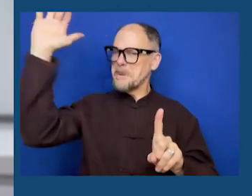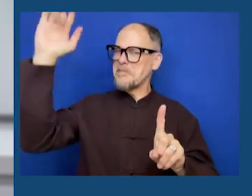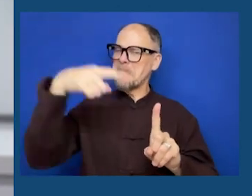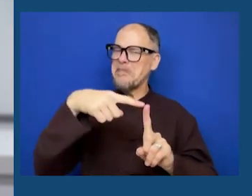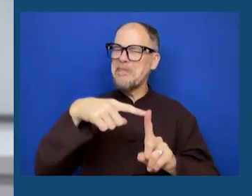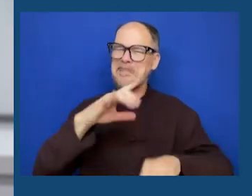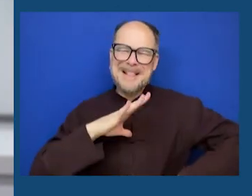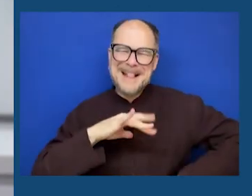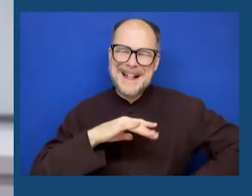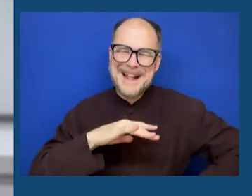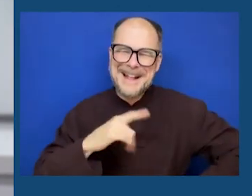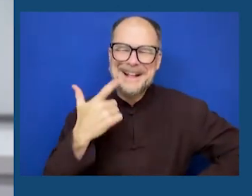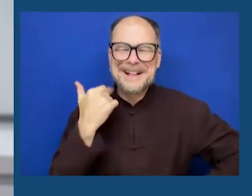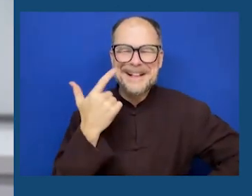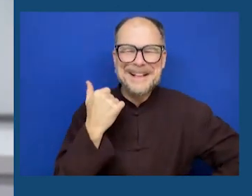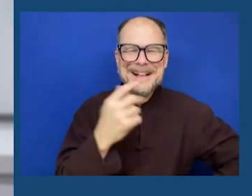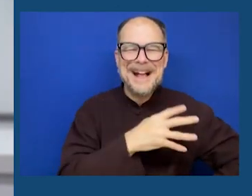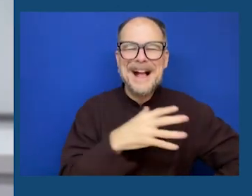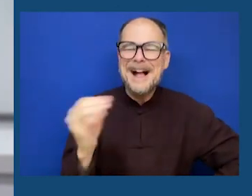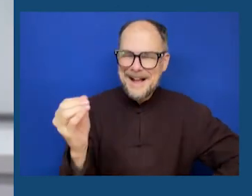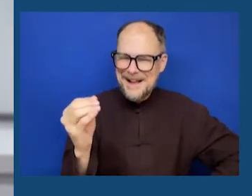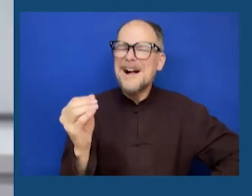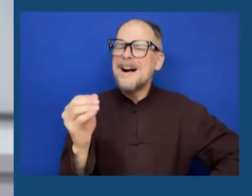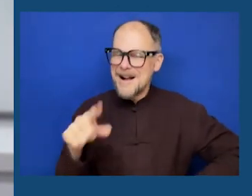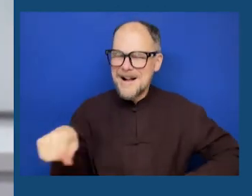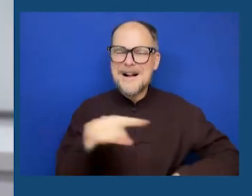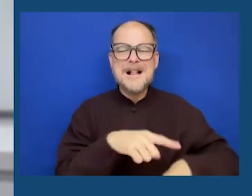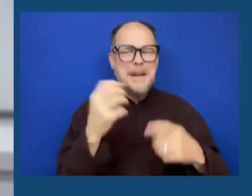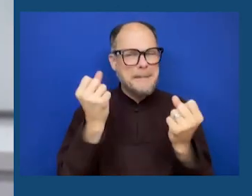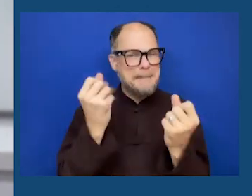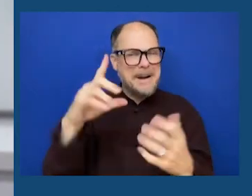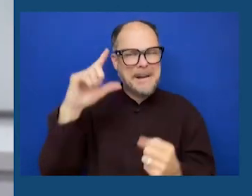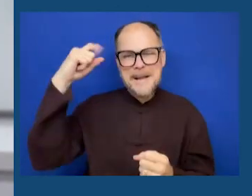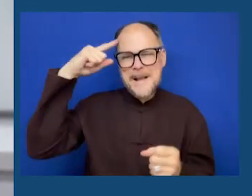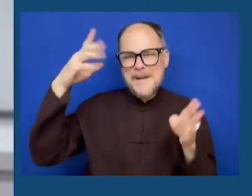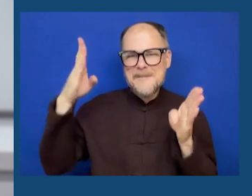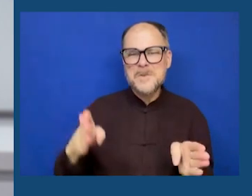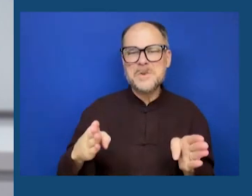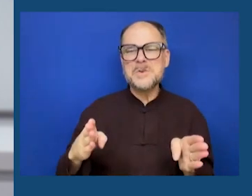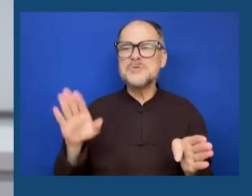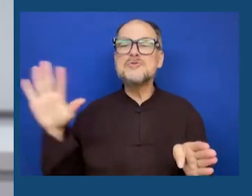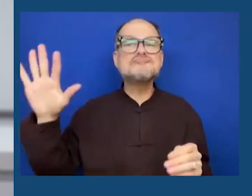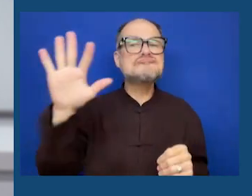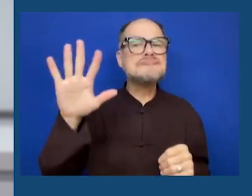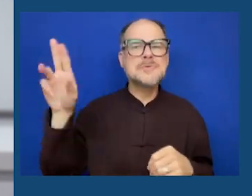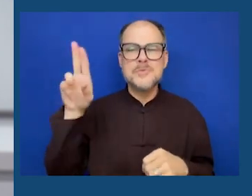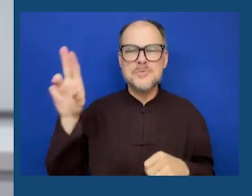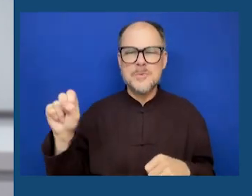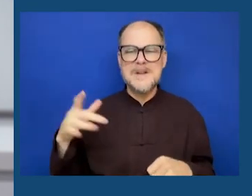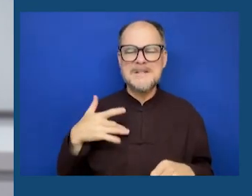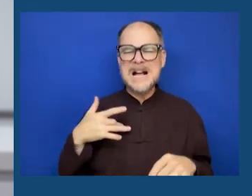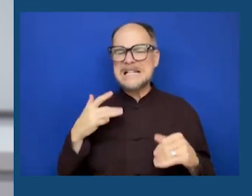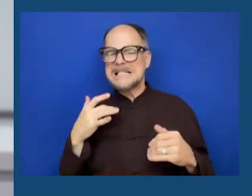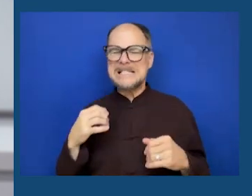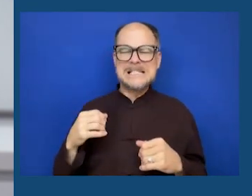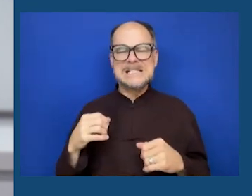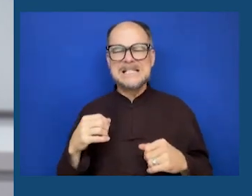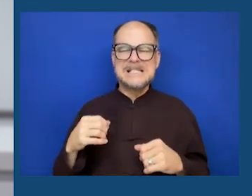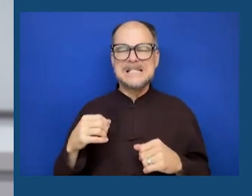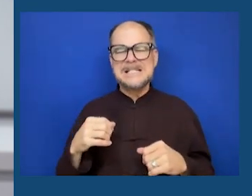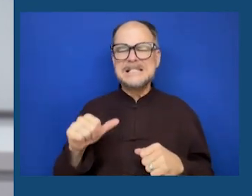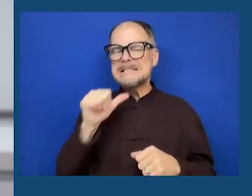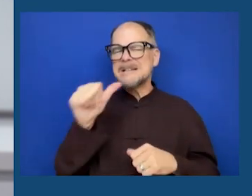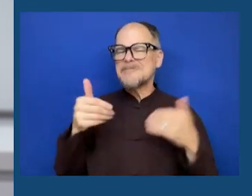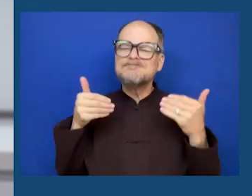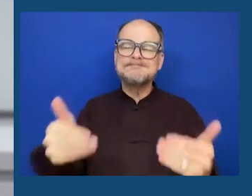And, you know, the observation is a lot of governors don't wade into this space because, you know, we don't tend to study this in school. I was a